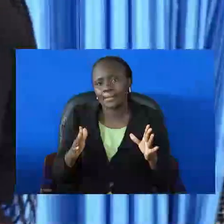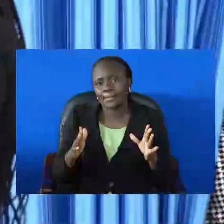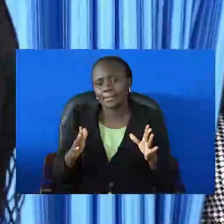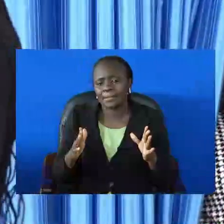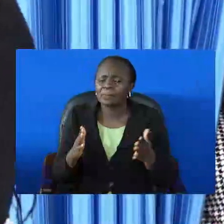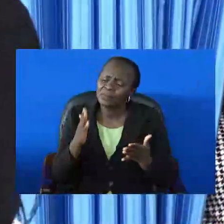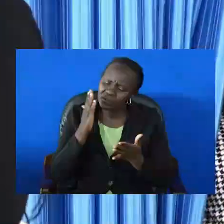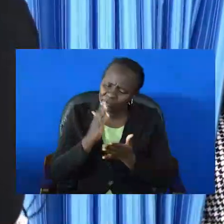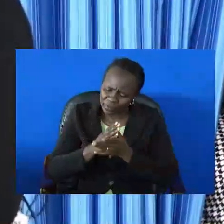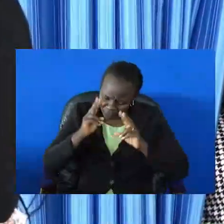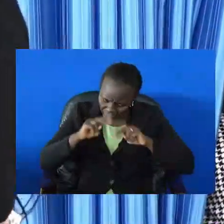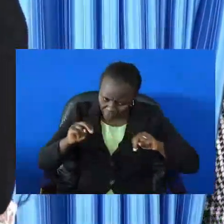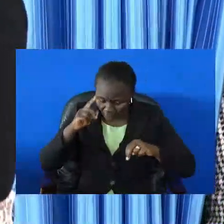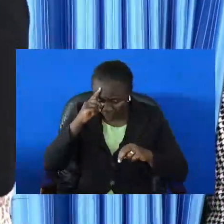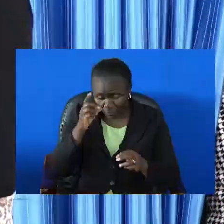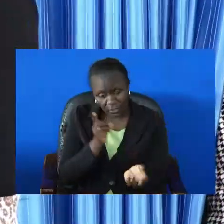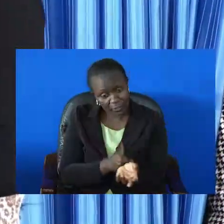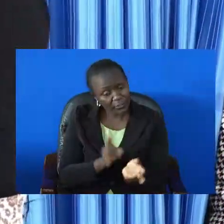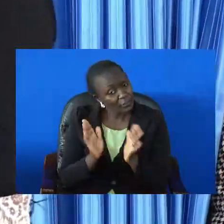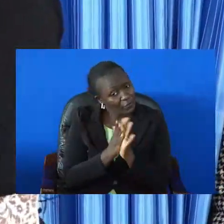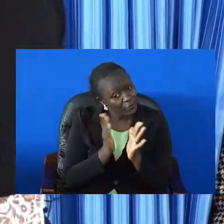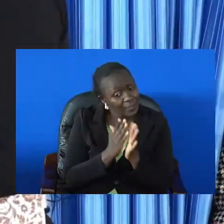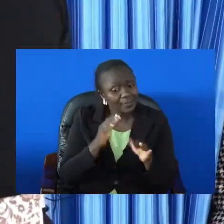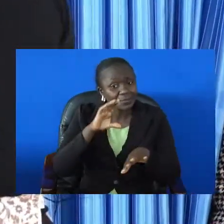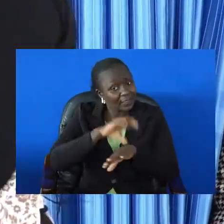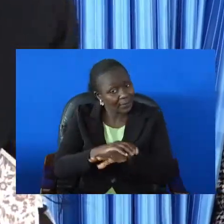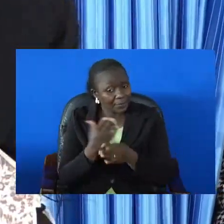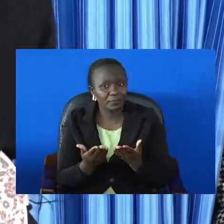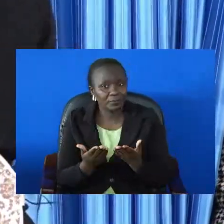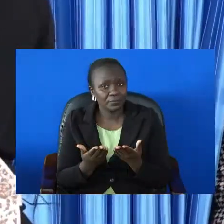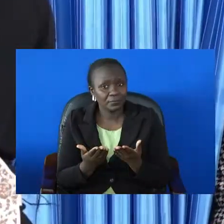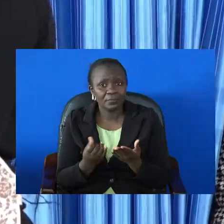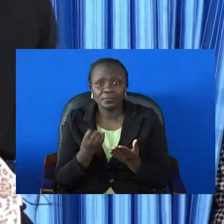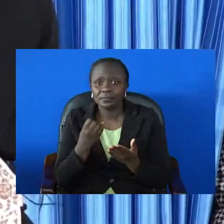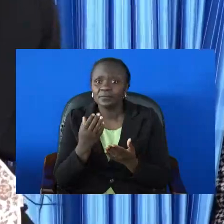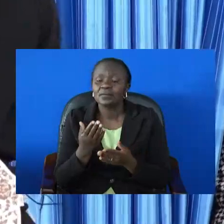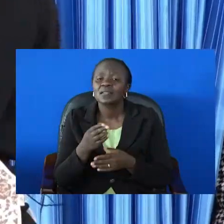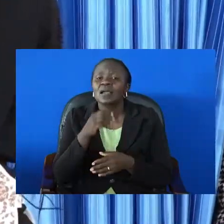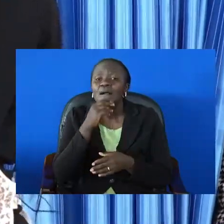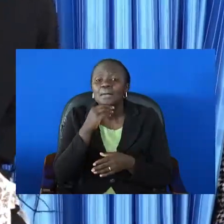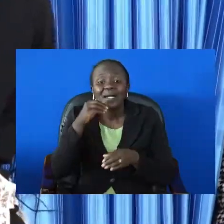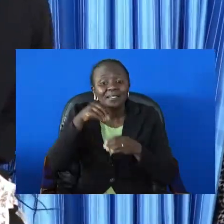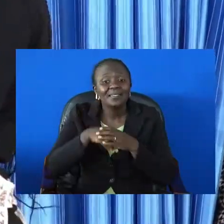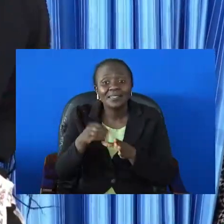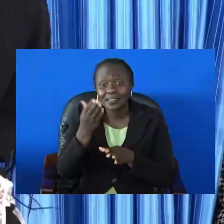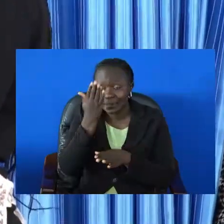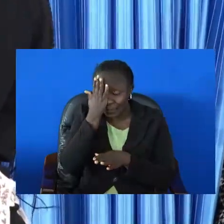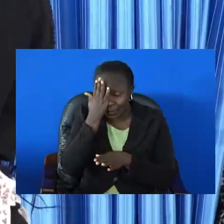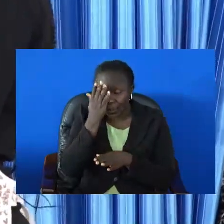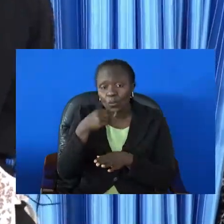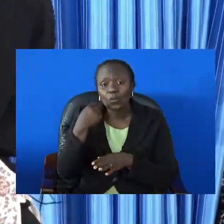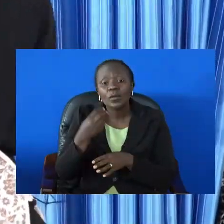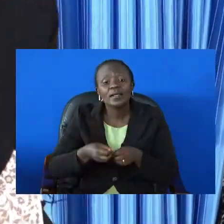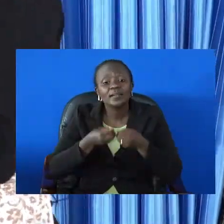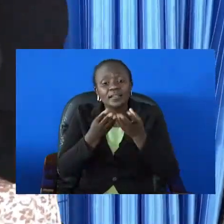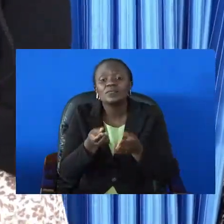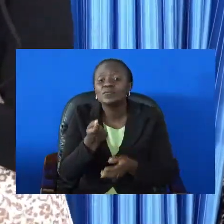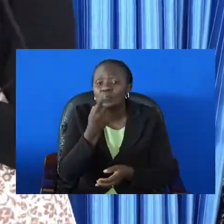We really need to find a doctor as fast as we can. There's a man in Israel who could cure